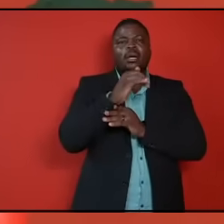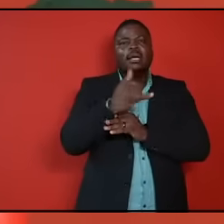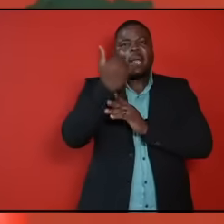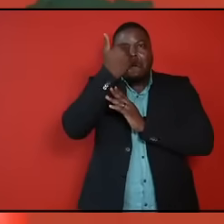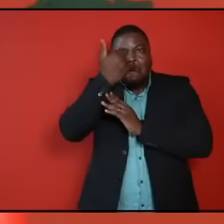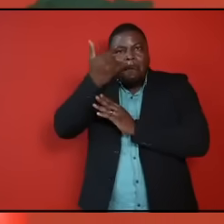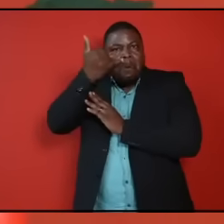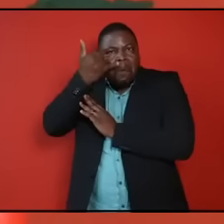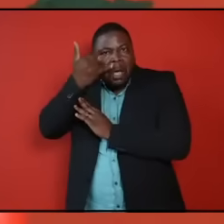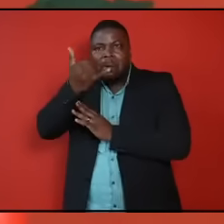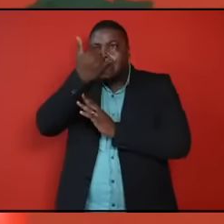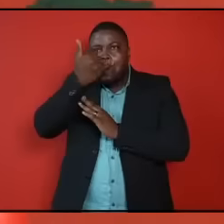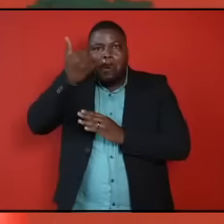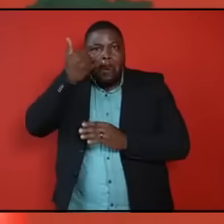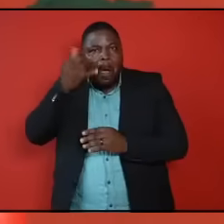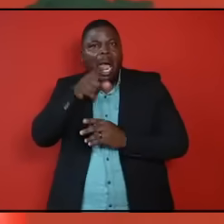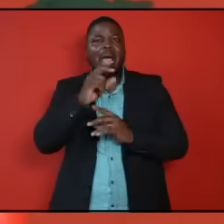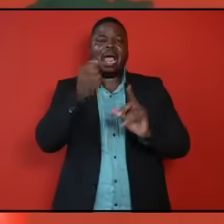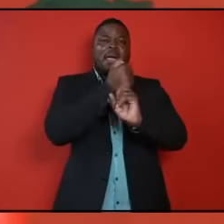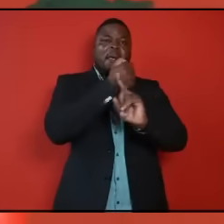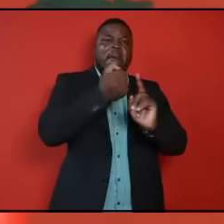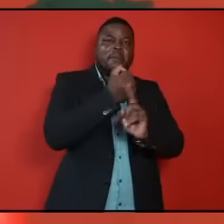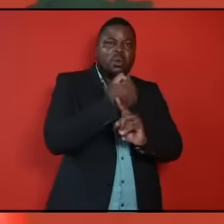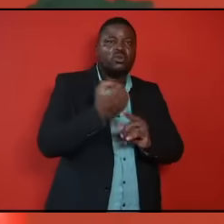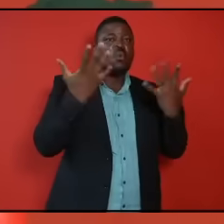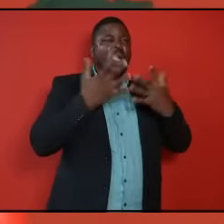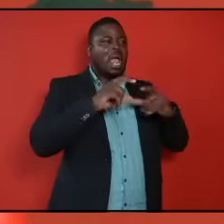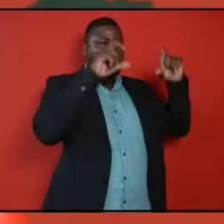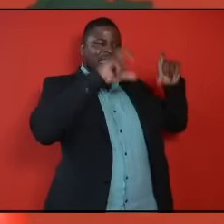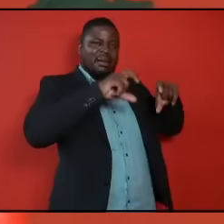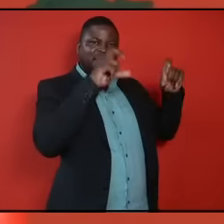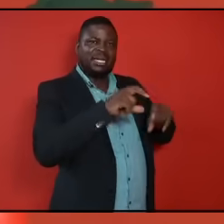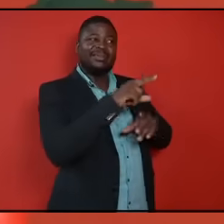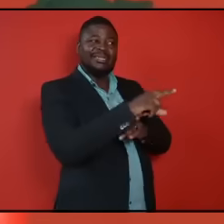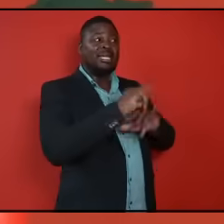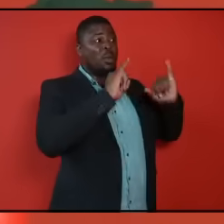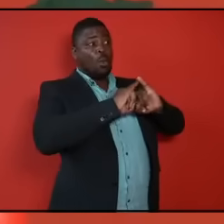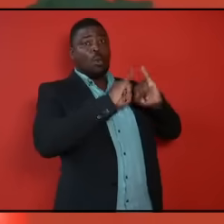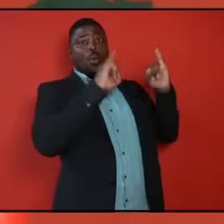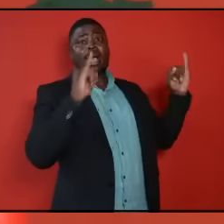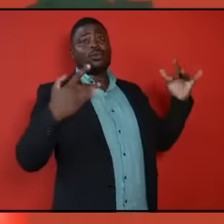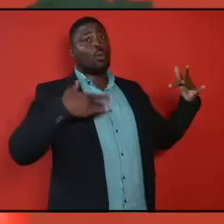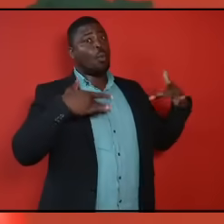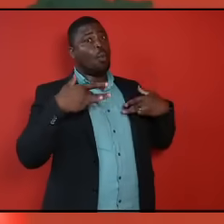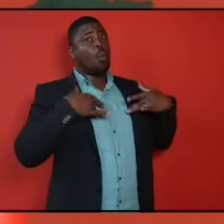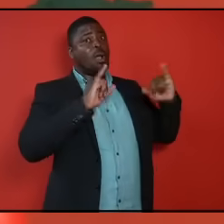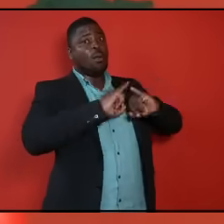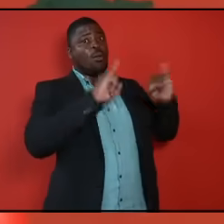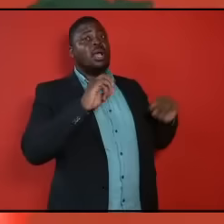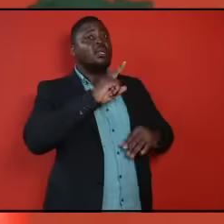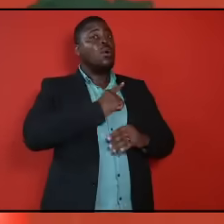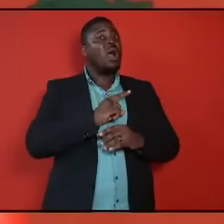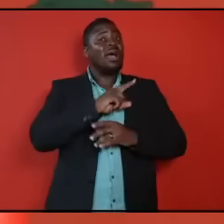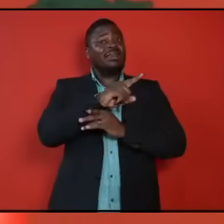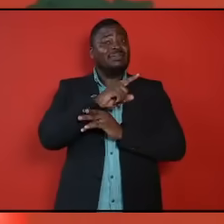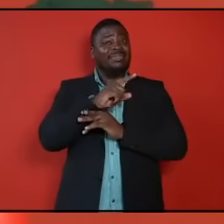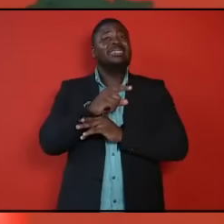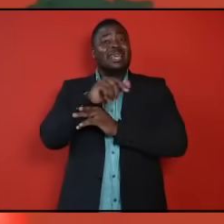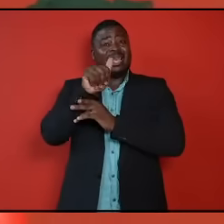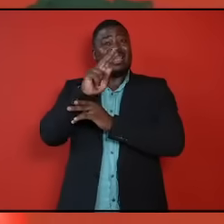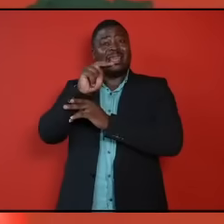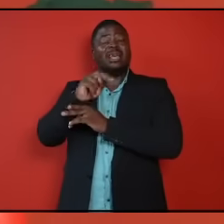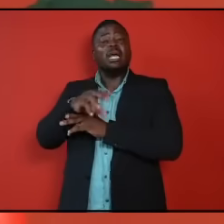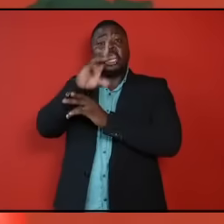urban centers such as Cape Town, is additionally concerning due to the failure of DA-led administration